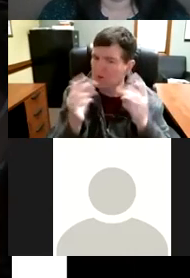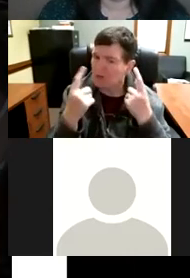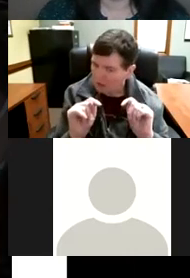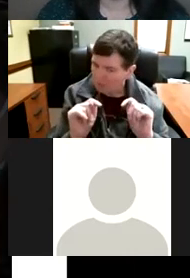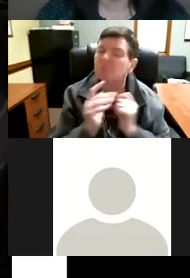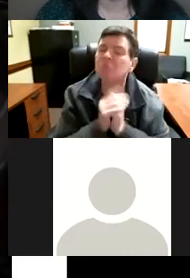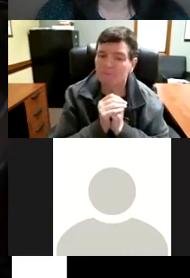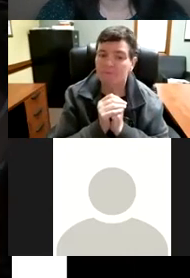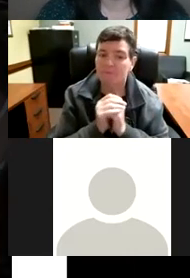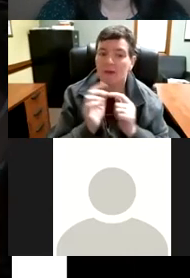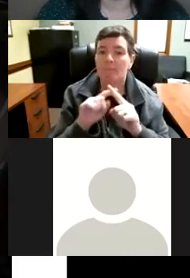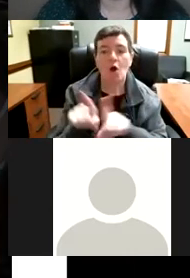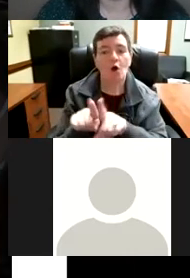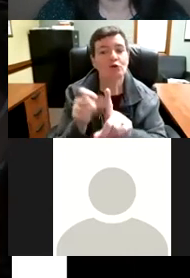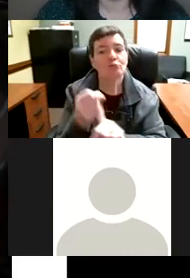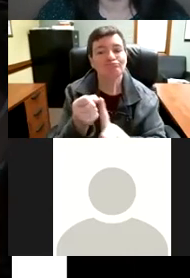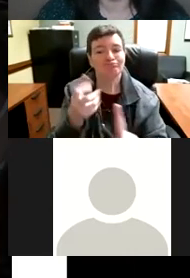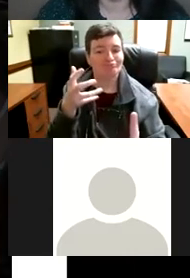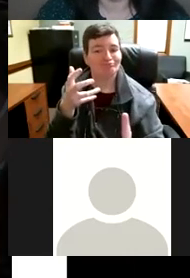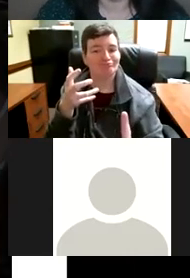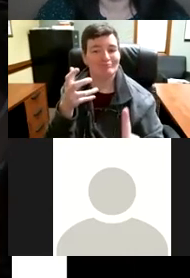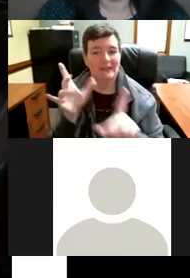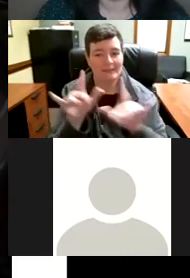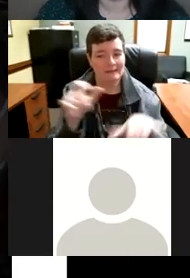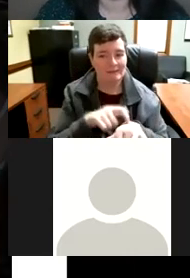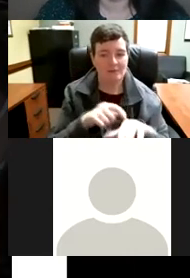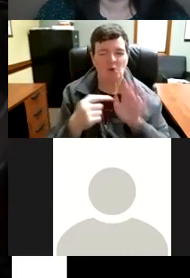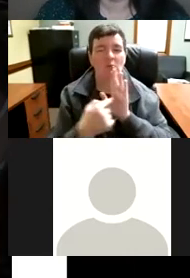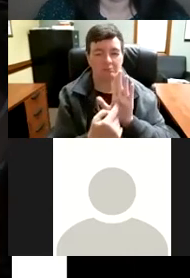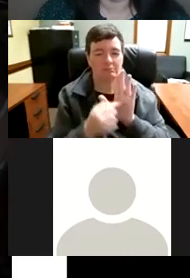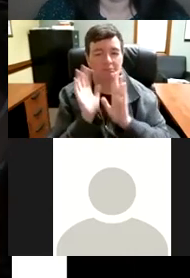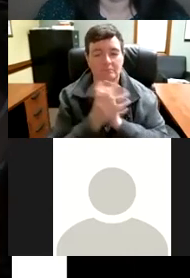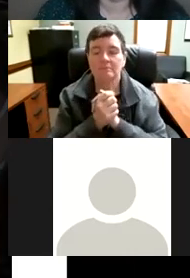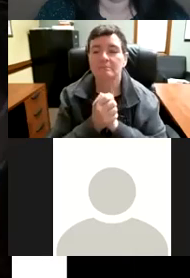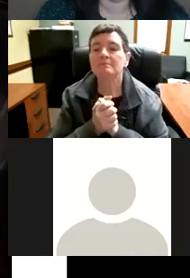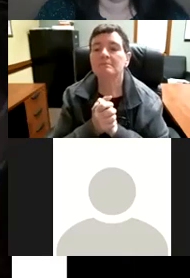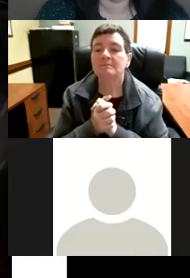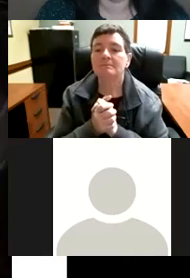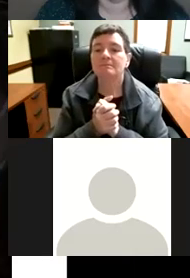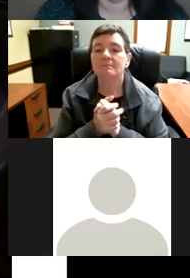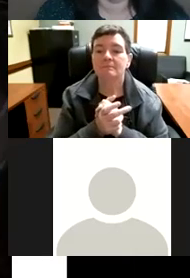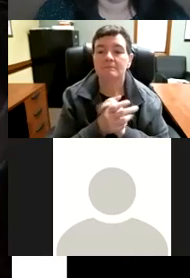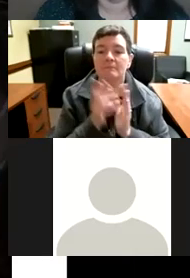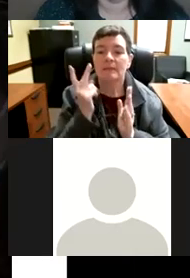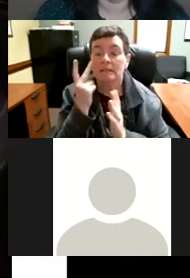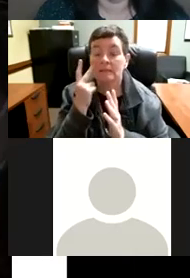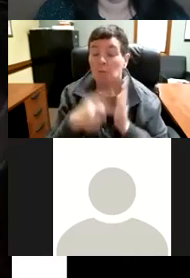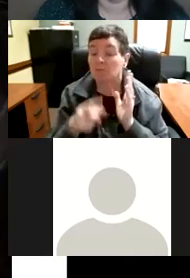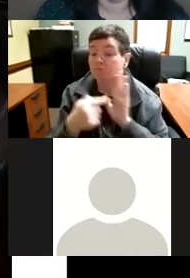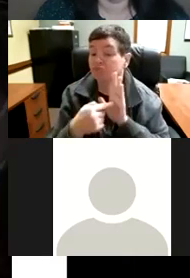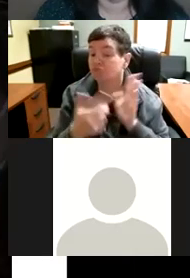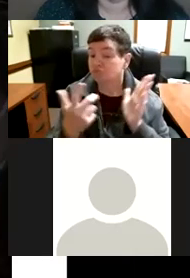also expanding upon those too. So let's go ahead and take a look and see what Amber's going to show us.